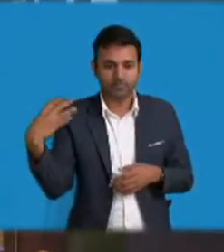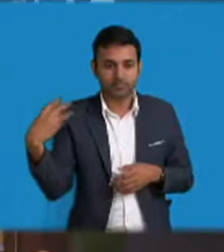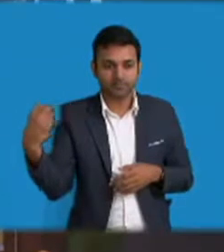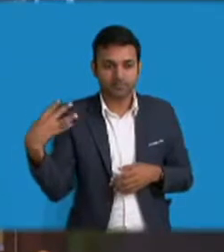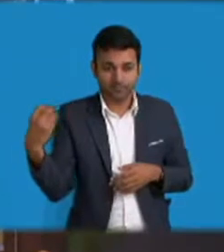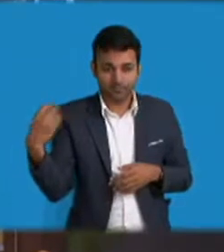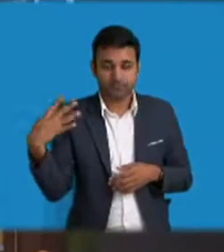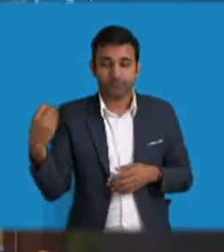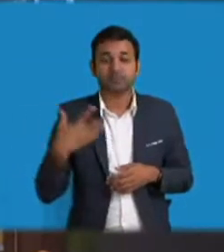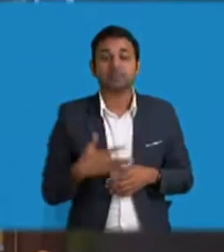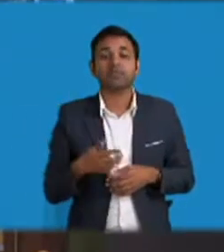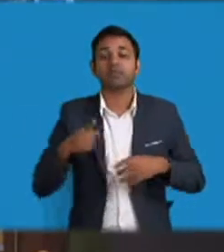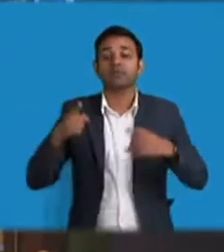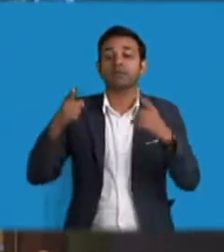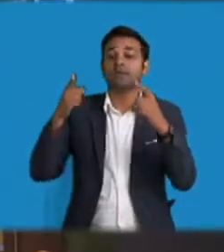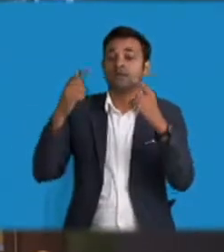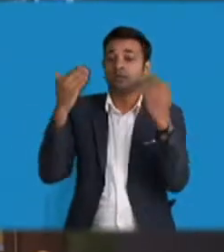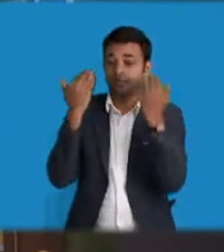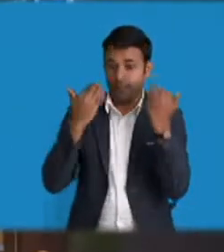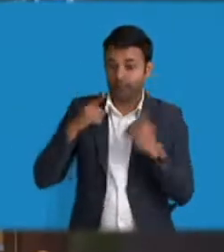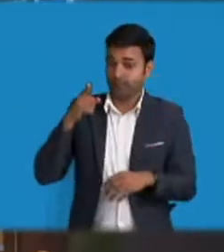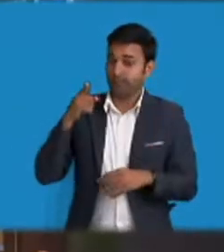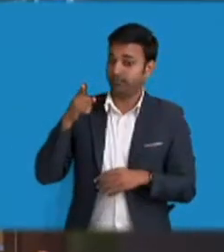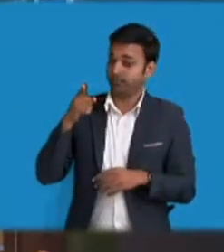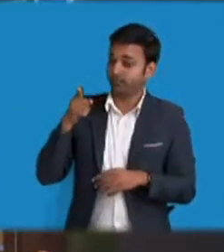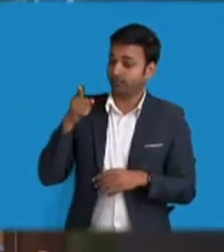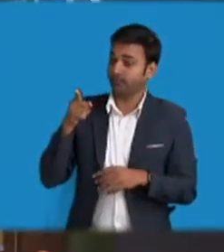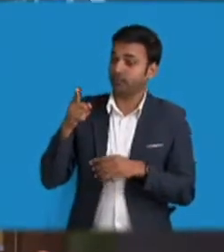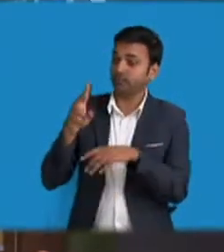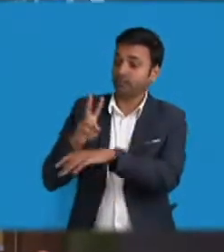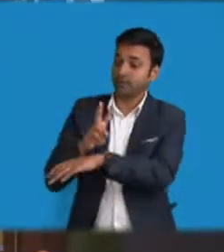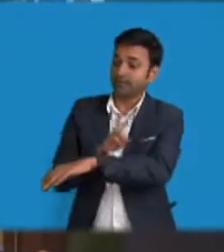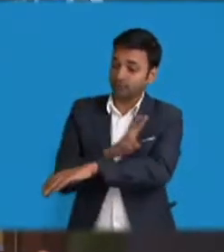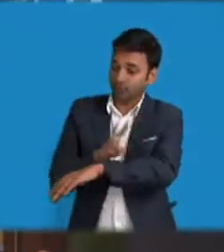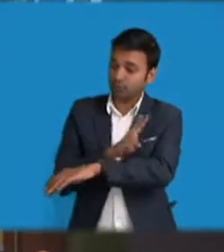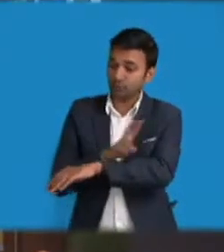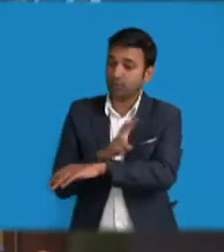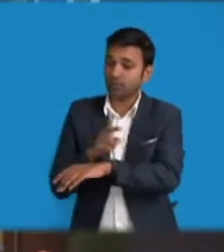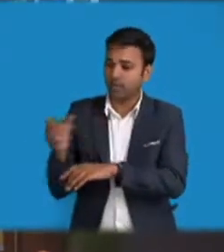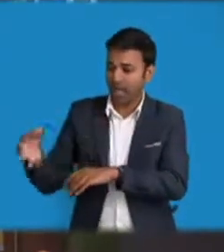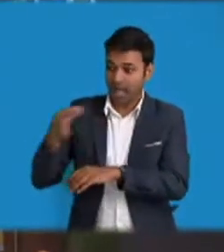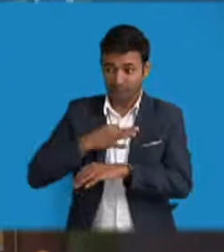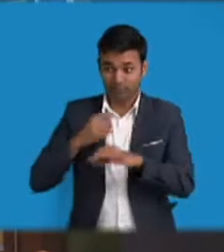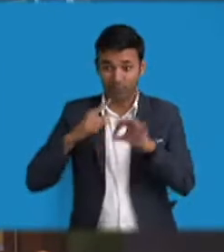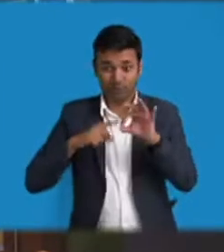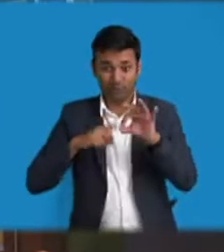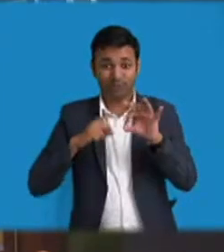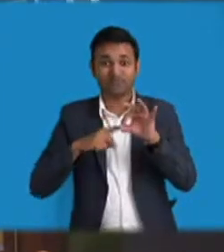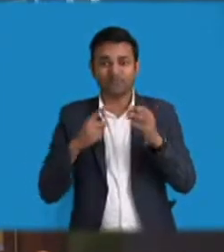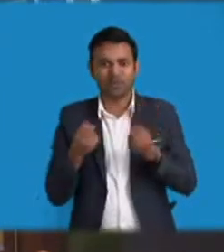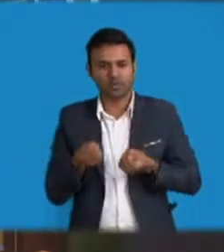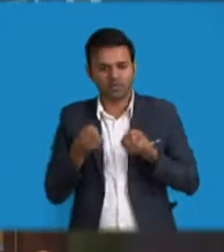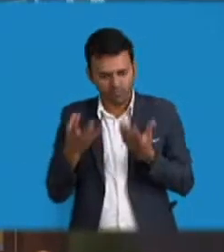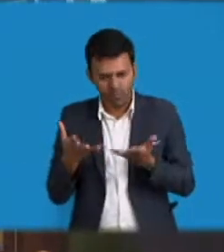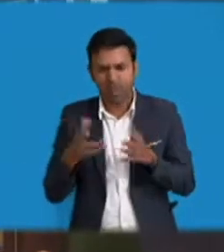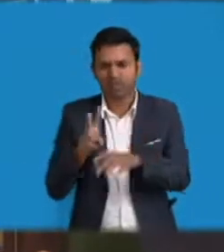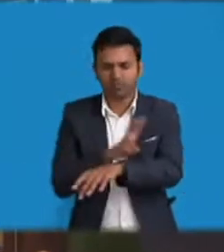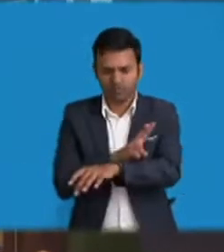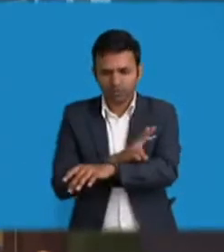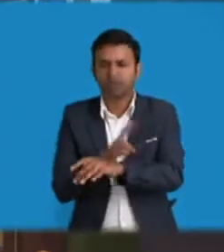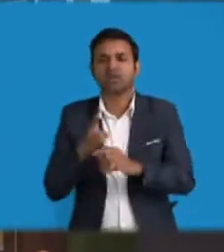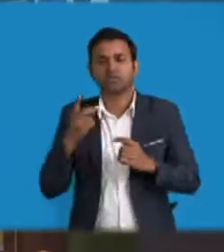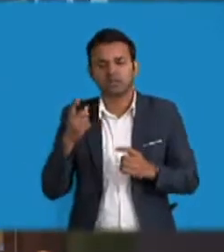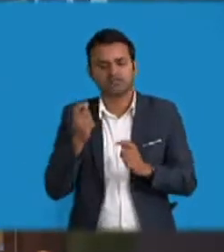Madam Speaker, at the technical college, as the Honourable Member has asked, we are providing technical education in the areas of